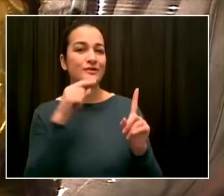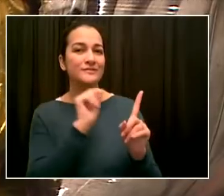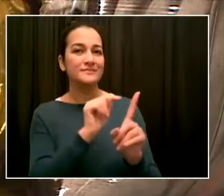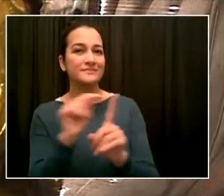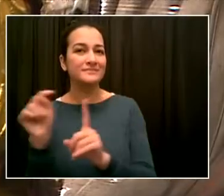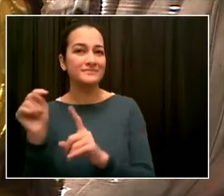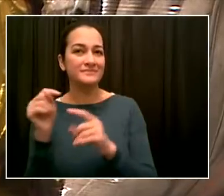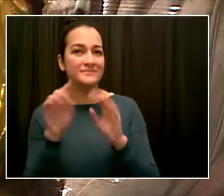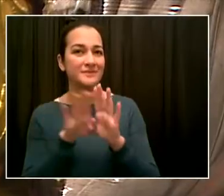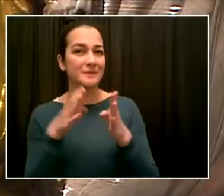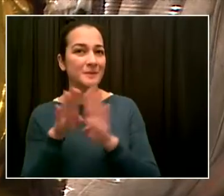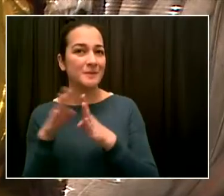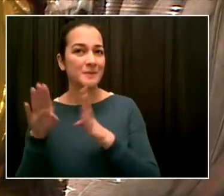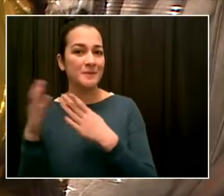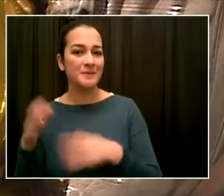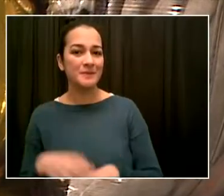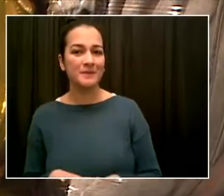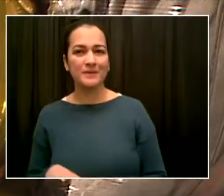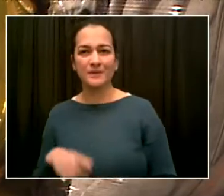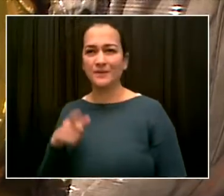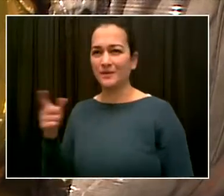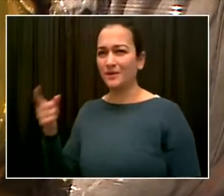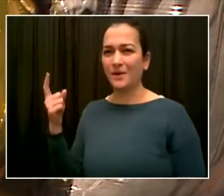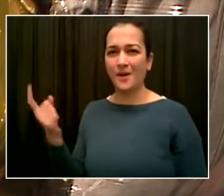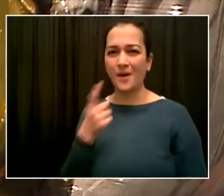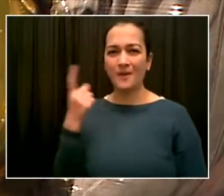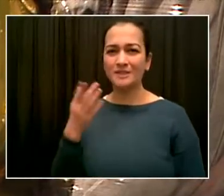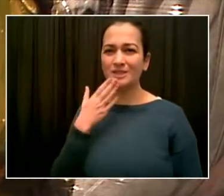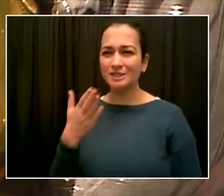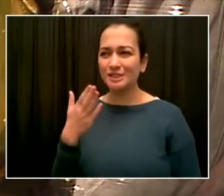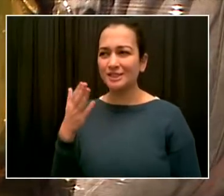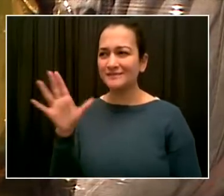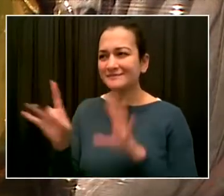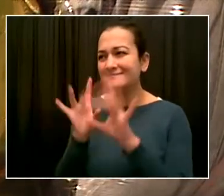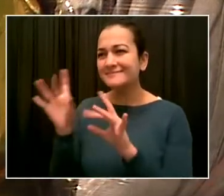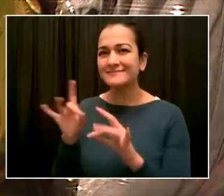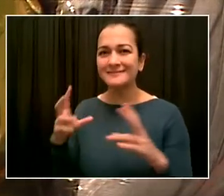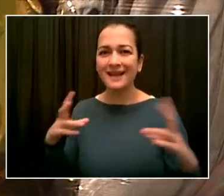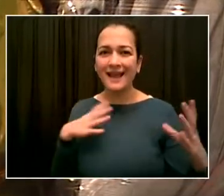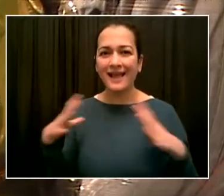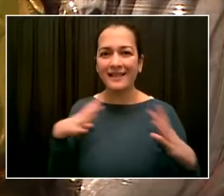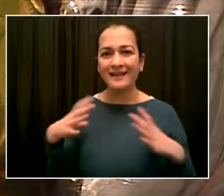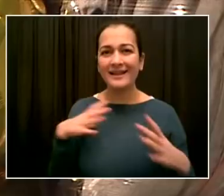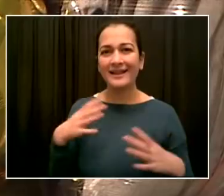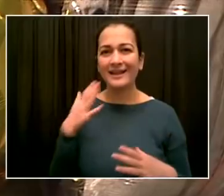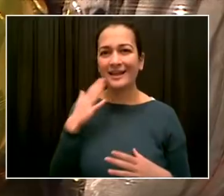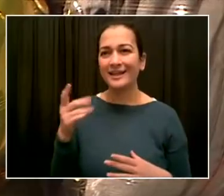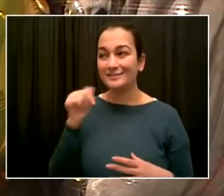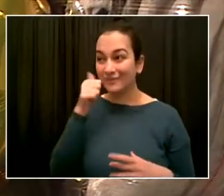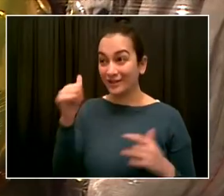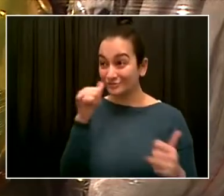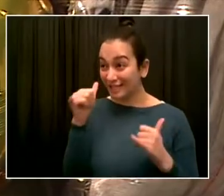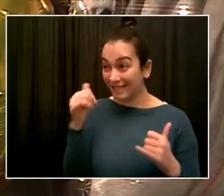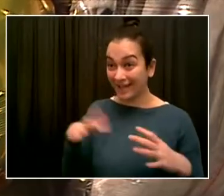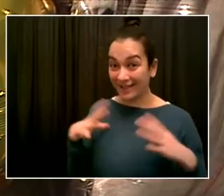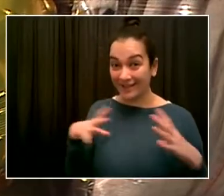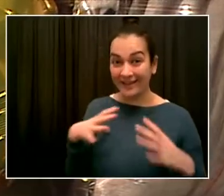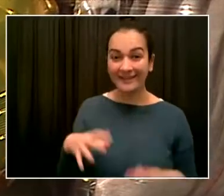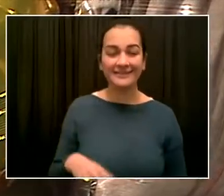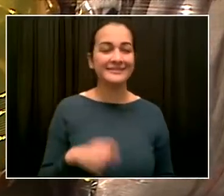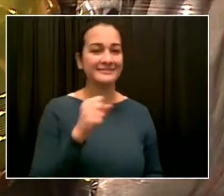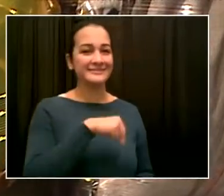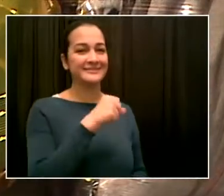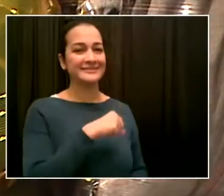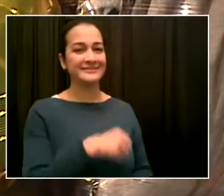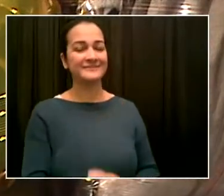Every day is a holiday. And happy early Thanksgiving to you. My question is a bit more serious. I had written, and also